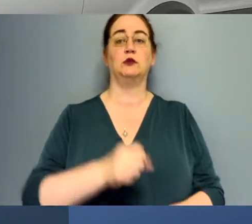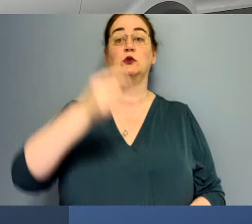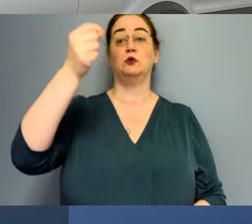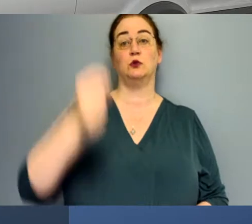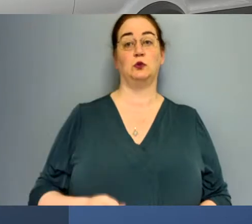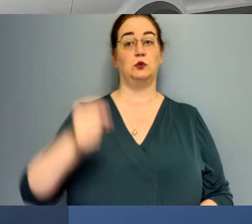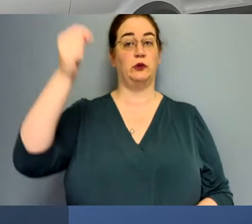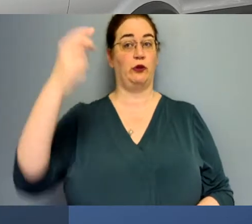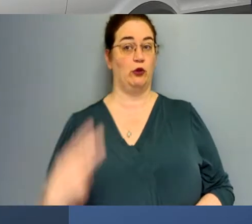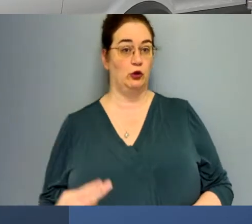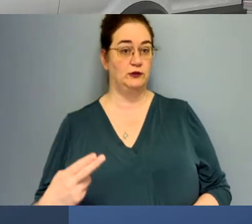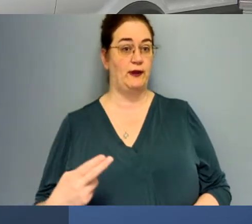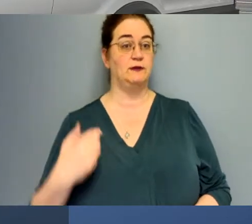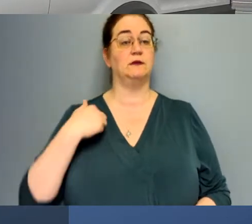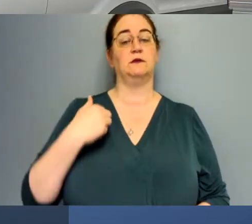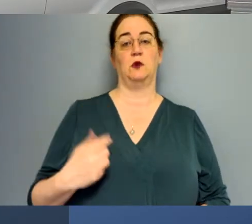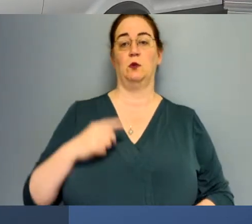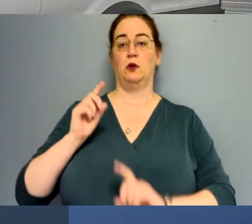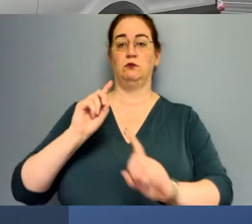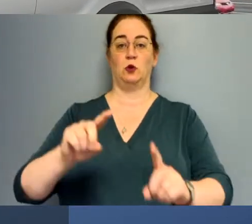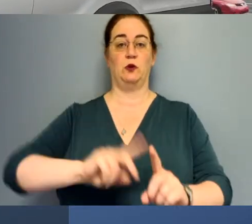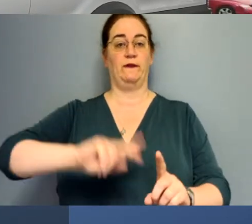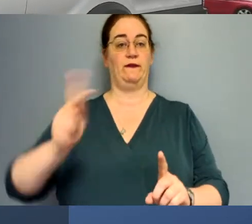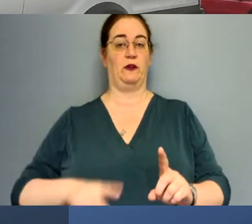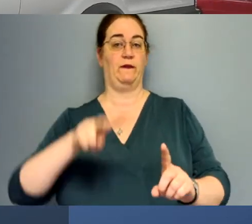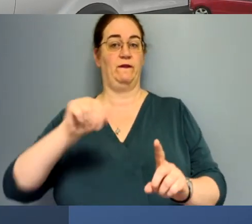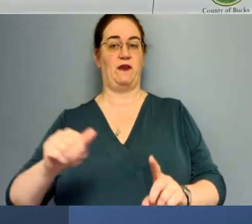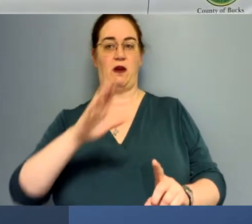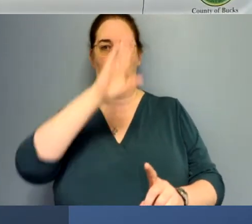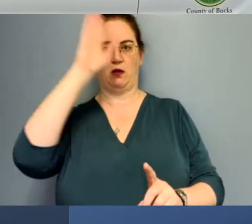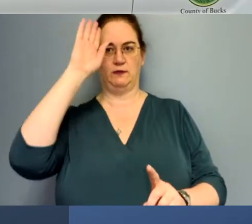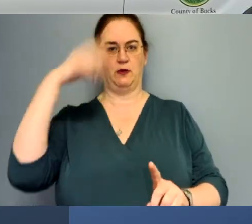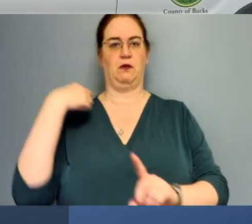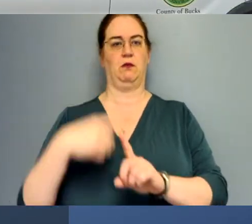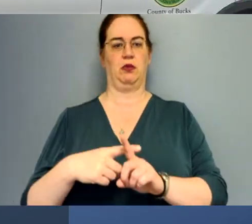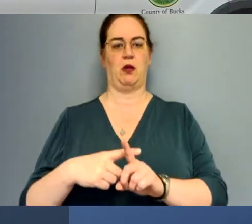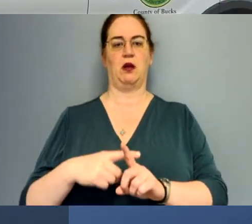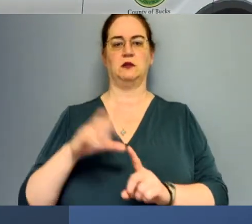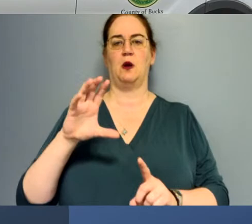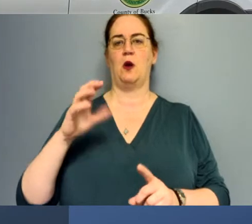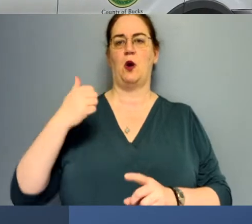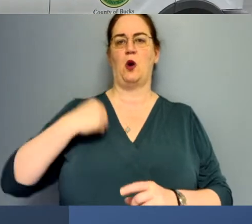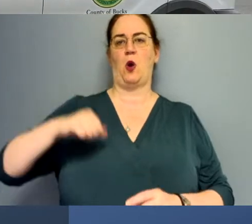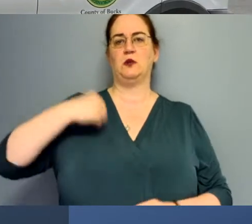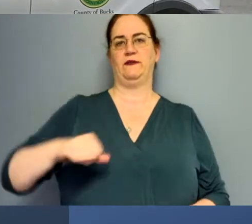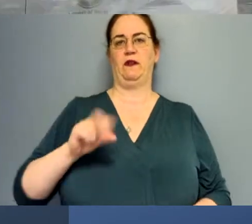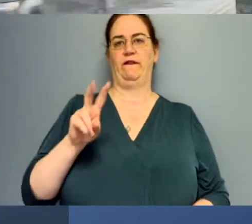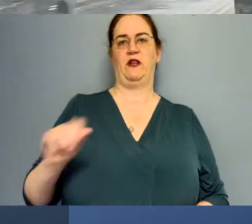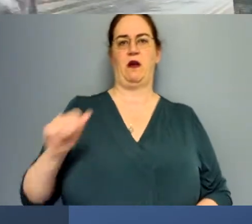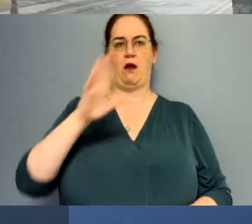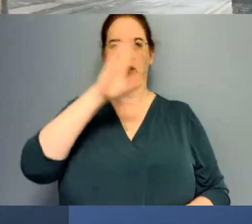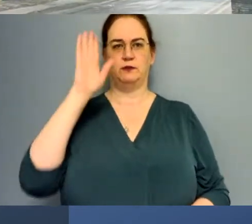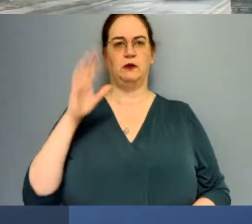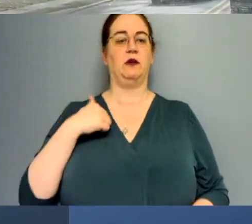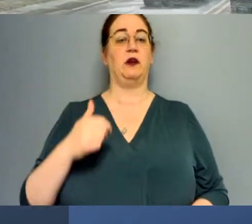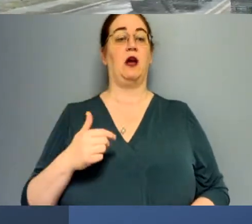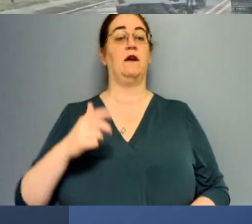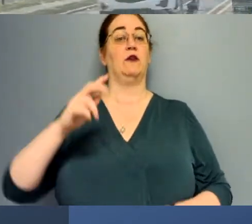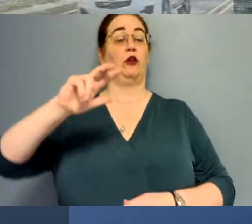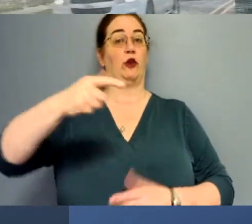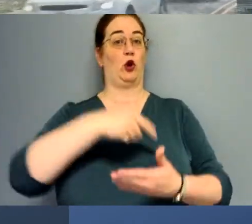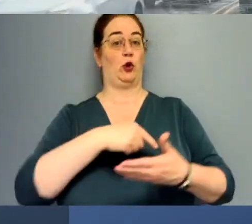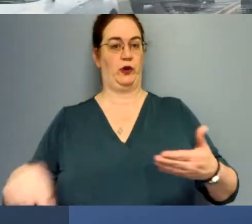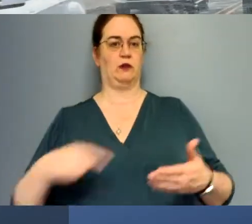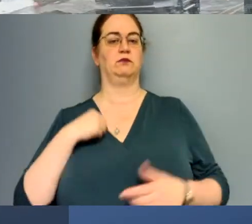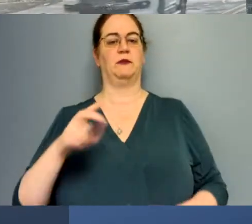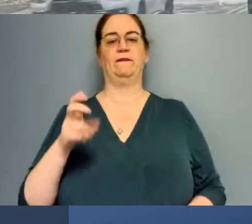and Thursdays. We go to the Philadelphia VA Hospital as well as the Coatesville Veterans Hospital. And every third week of the month, we go to